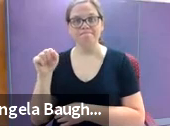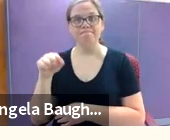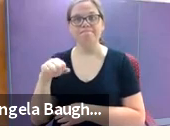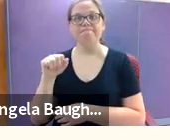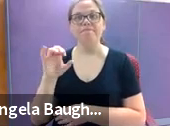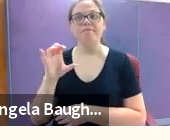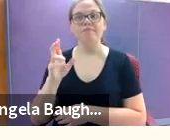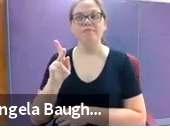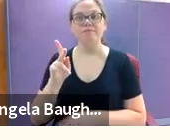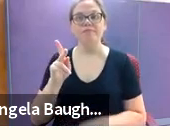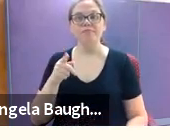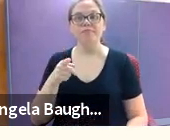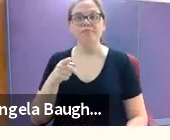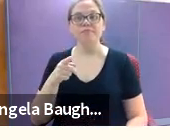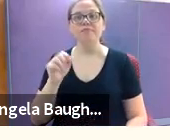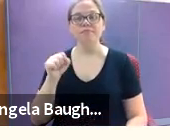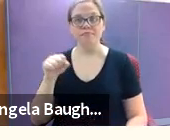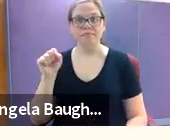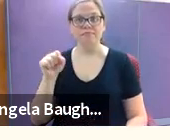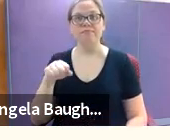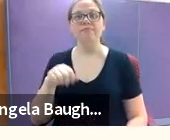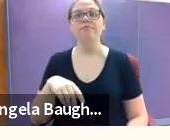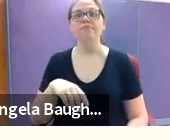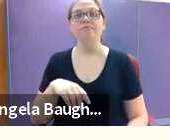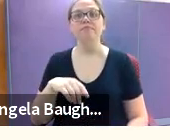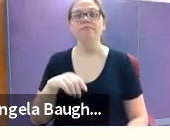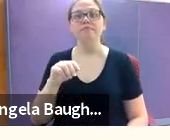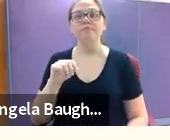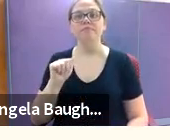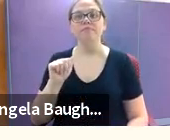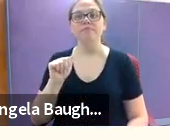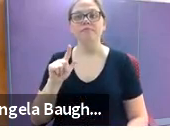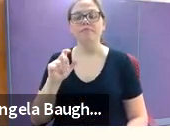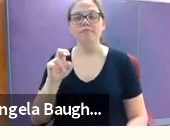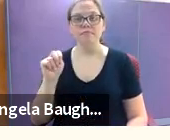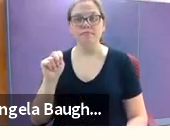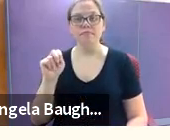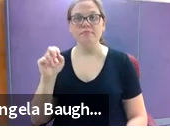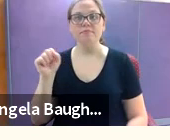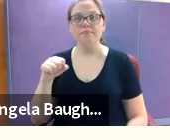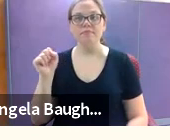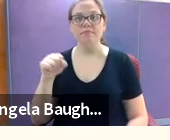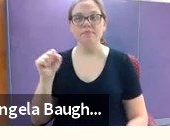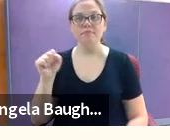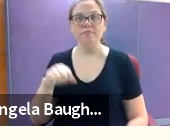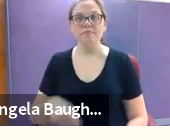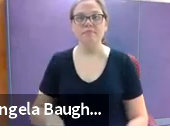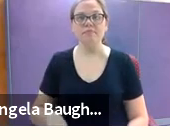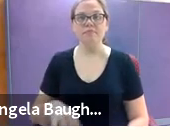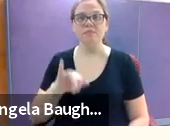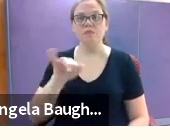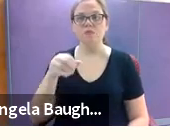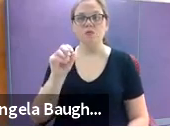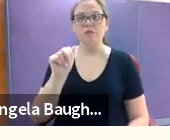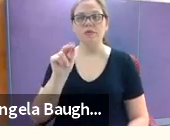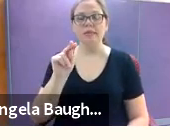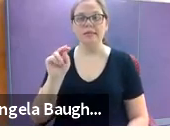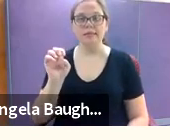Chuck McElroy, Yay. Alan Hargraves, Yay. Joanne